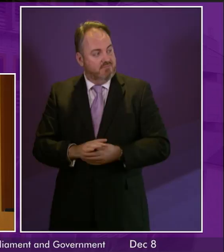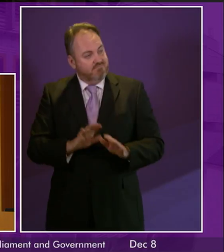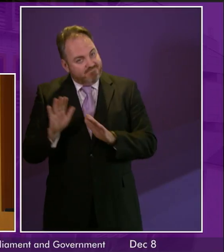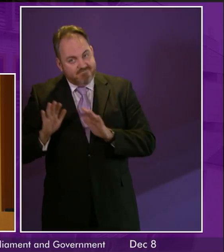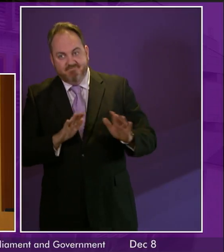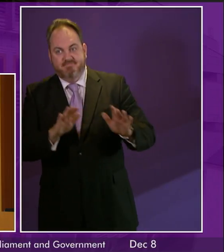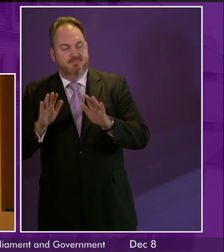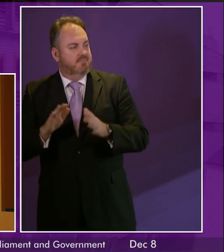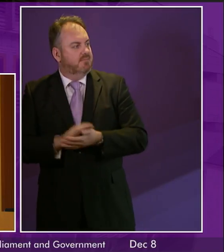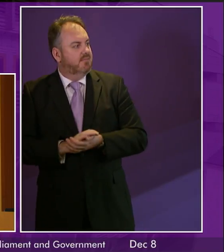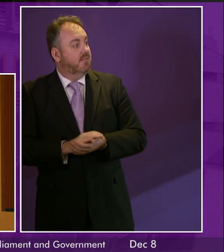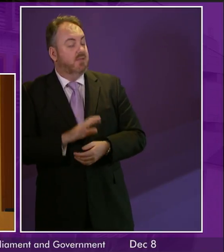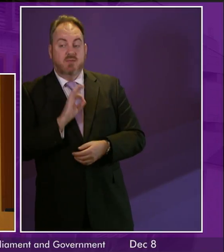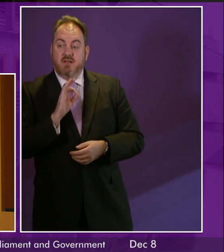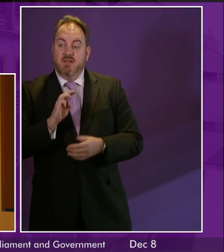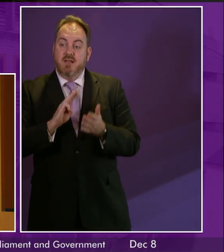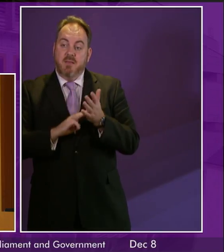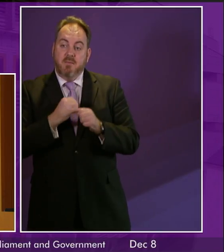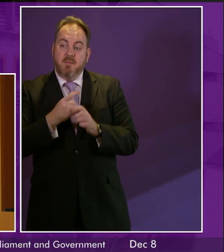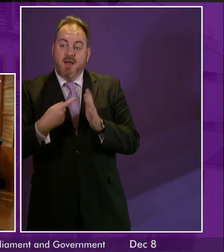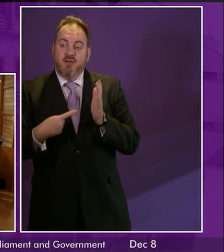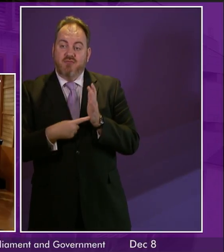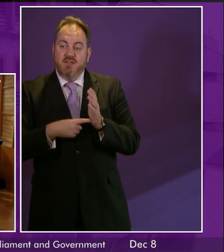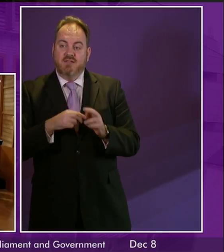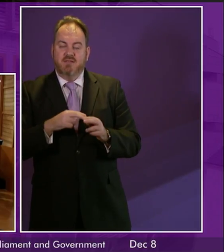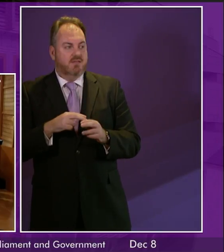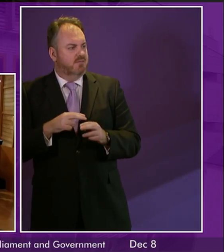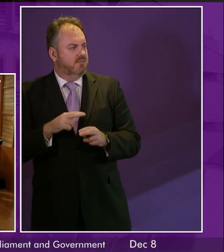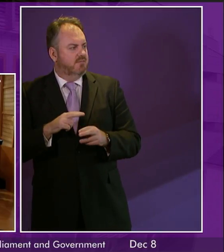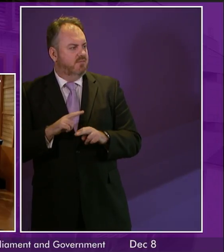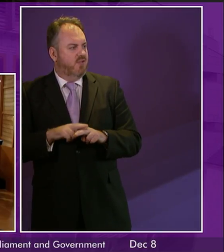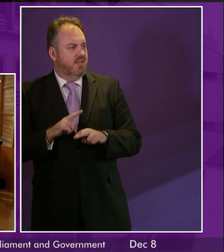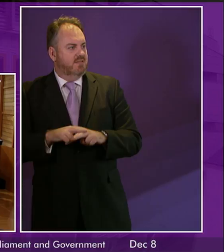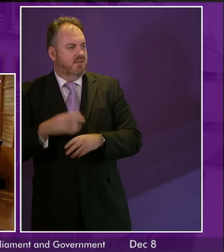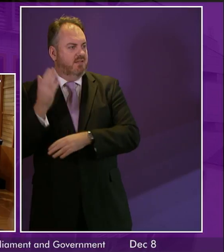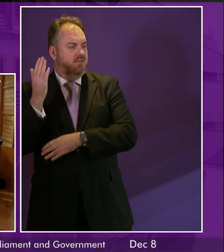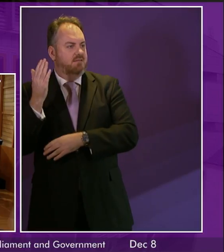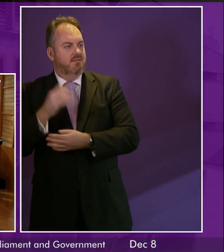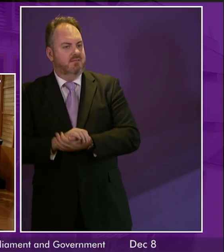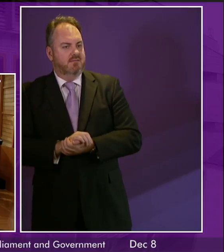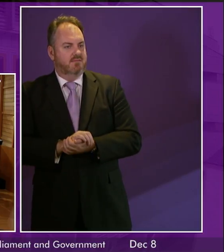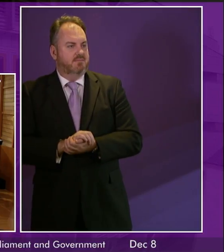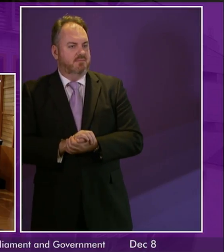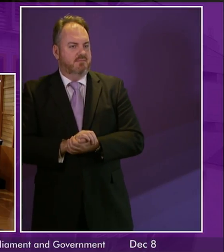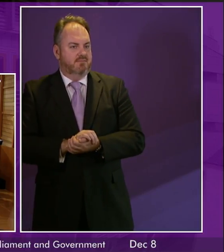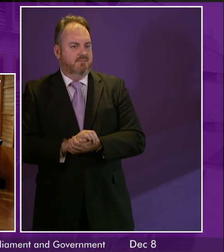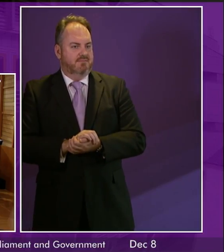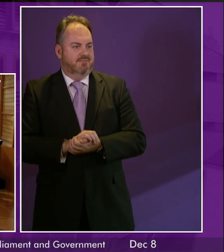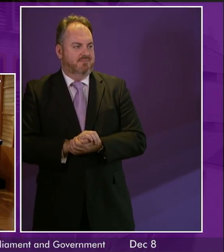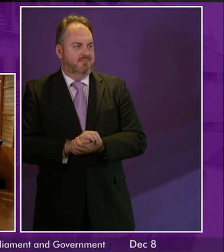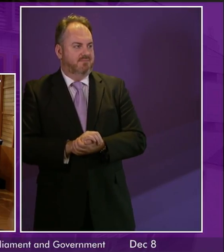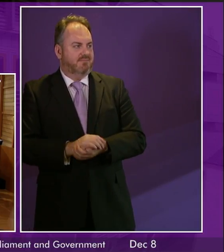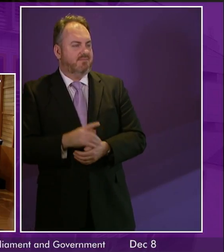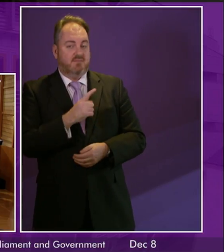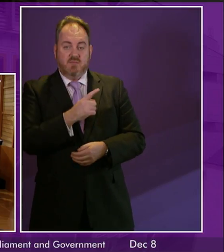I now call Murdo Fraser, up to 4 minutes, please. Thank you, Presiding Officer. Well, the background to this debate, as set out by the convener a few moments ago,